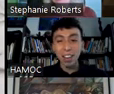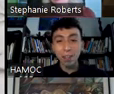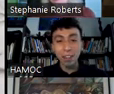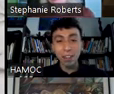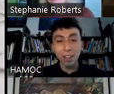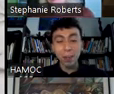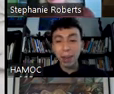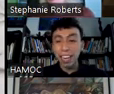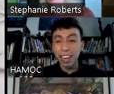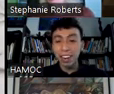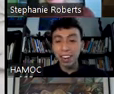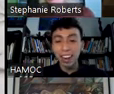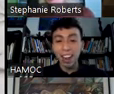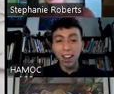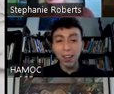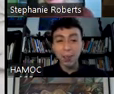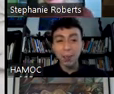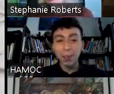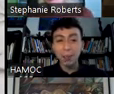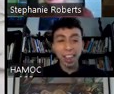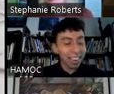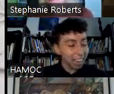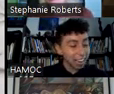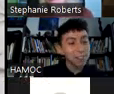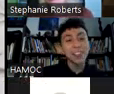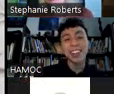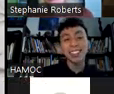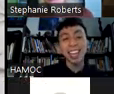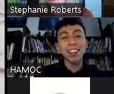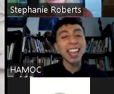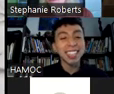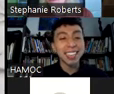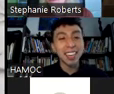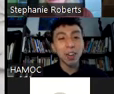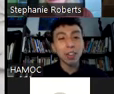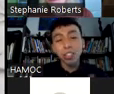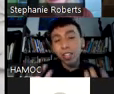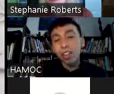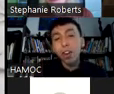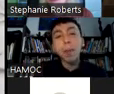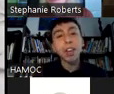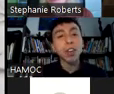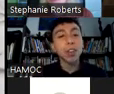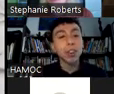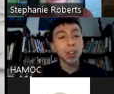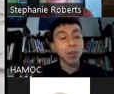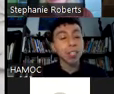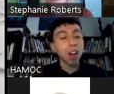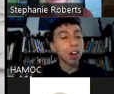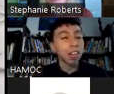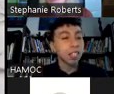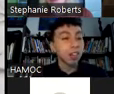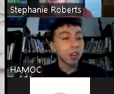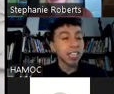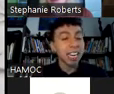Good. Thank you for being here. And like everyone else, I would like to, you know, just know about you. You